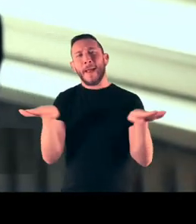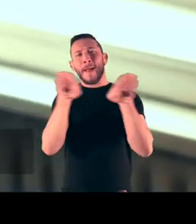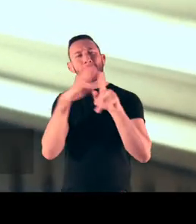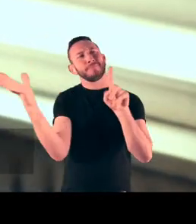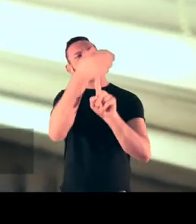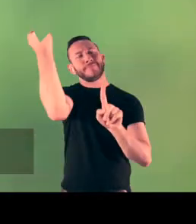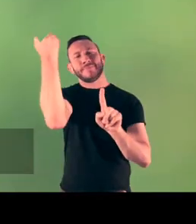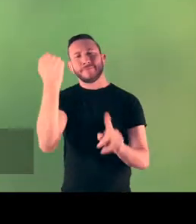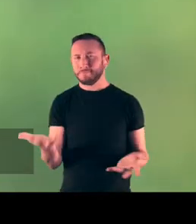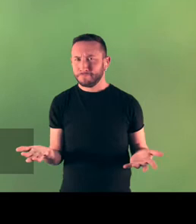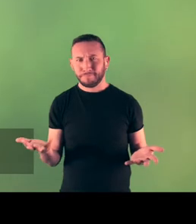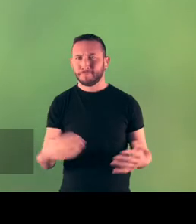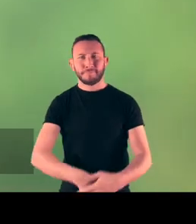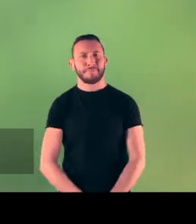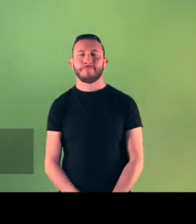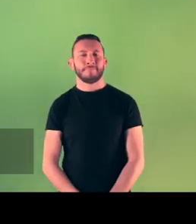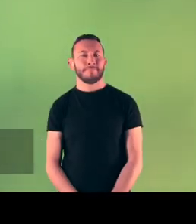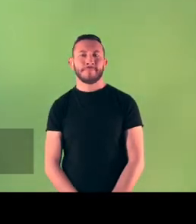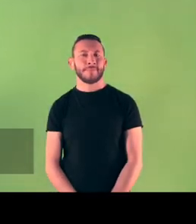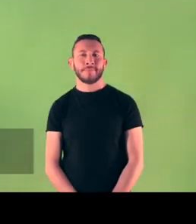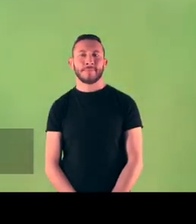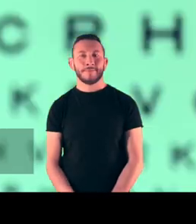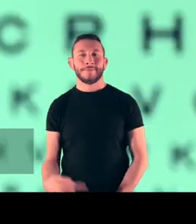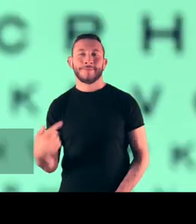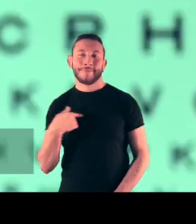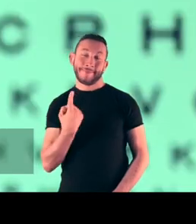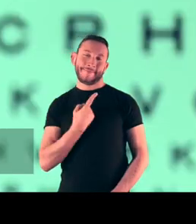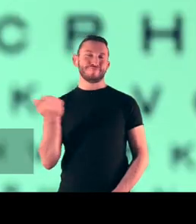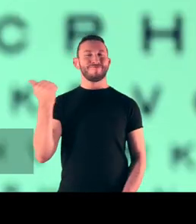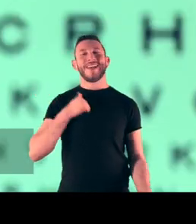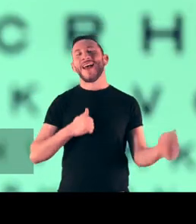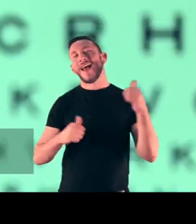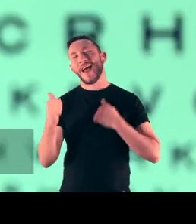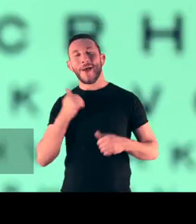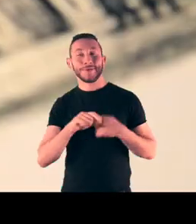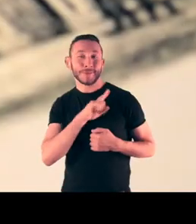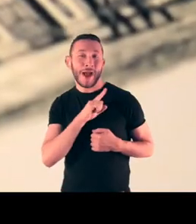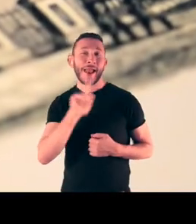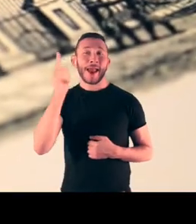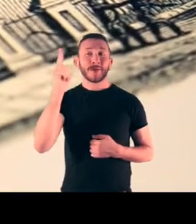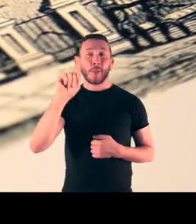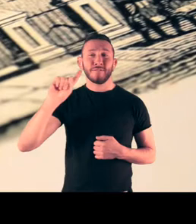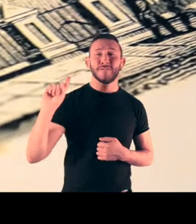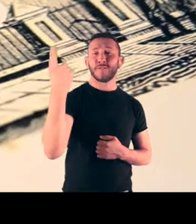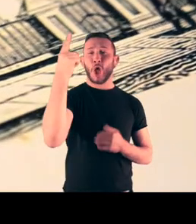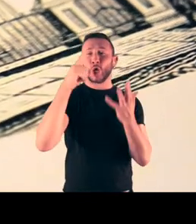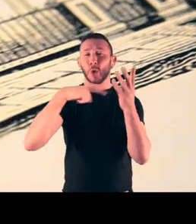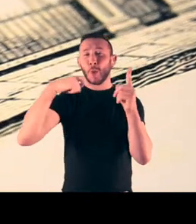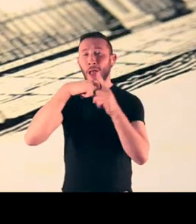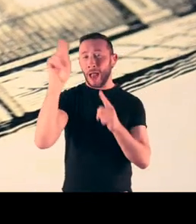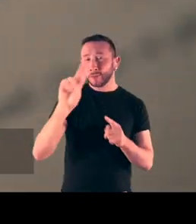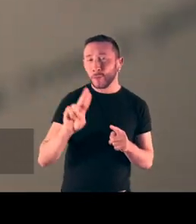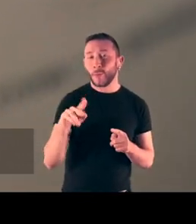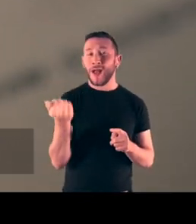disability can't have the same success. I am definitely proud of the fact. A pen and ink sketch of a